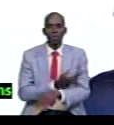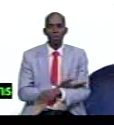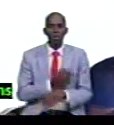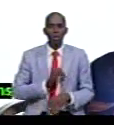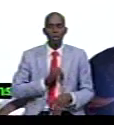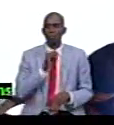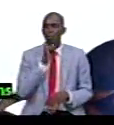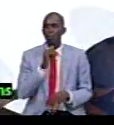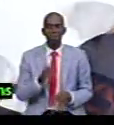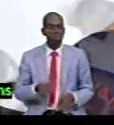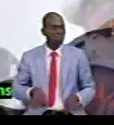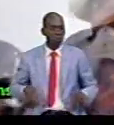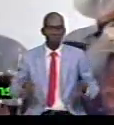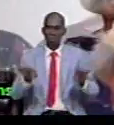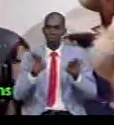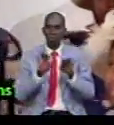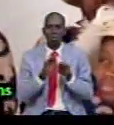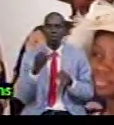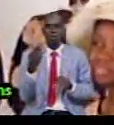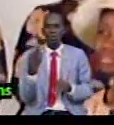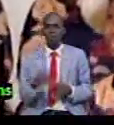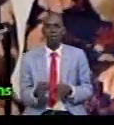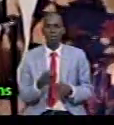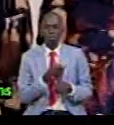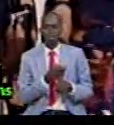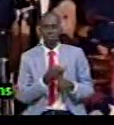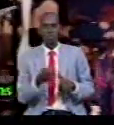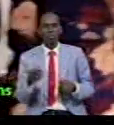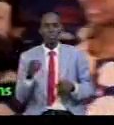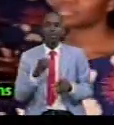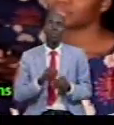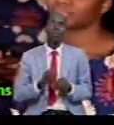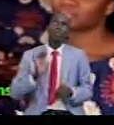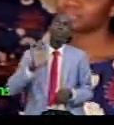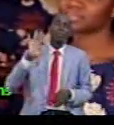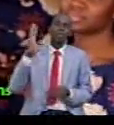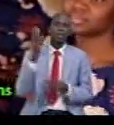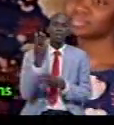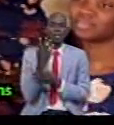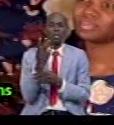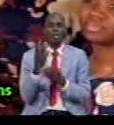not worthy of those scars in his